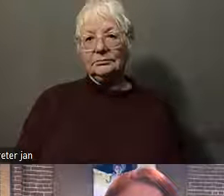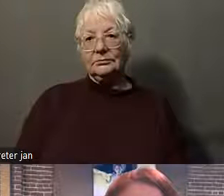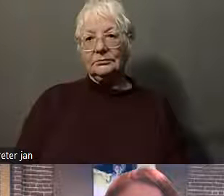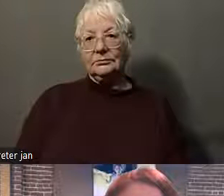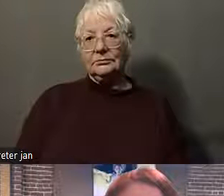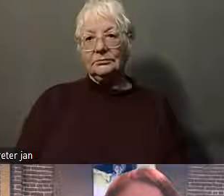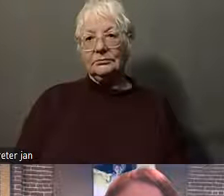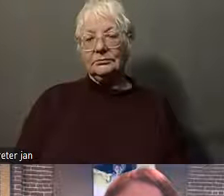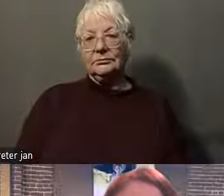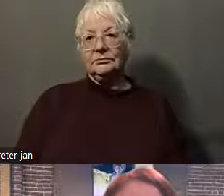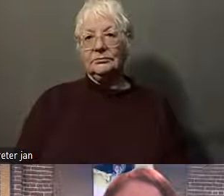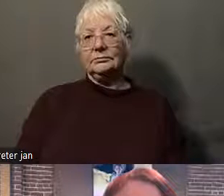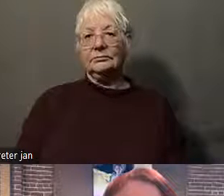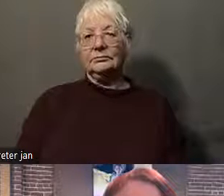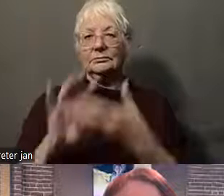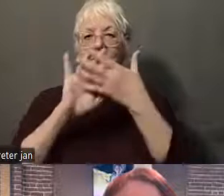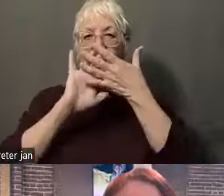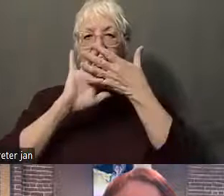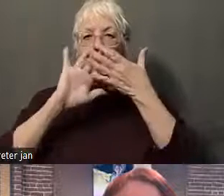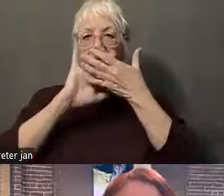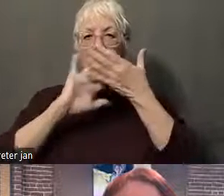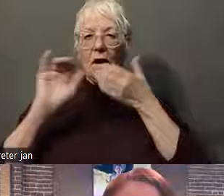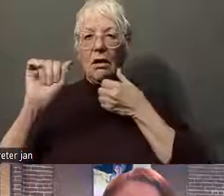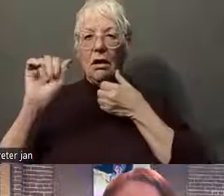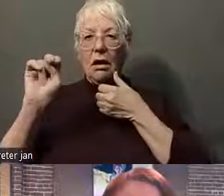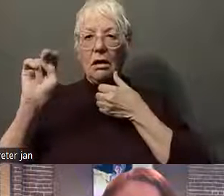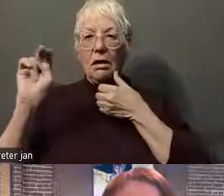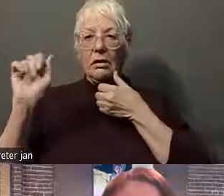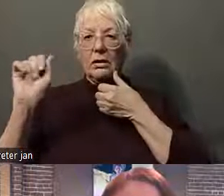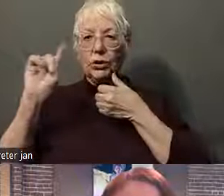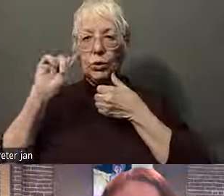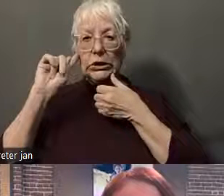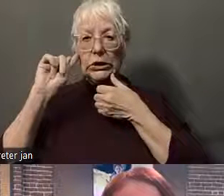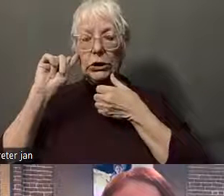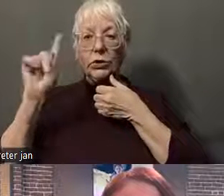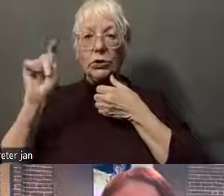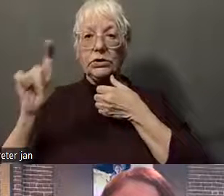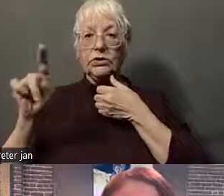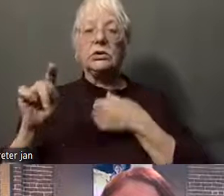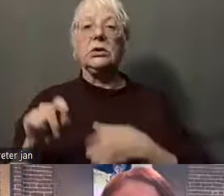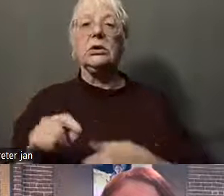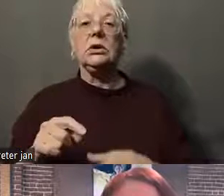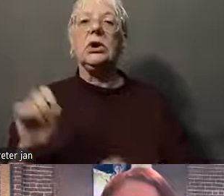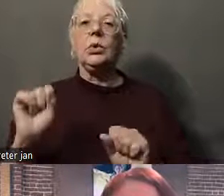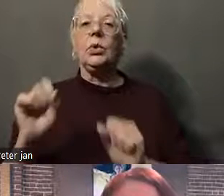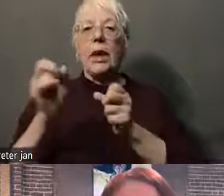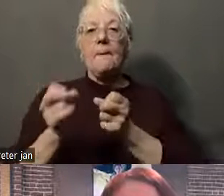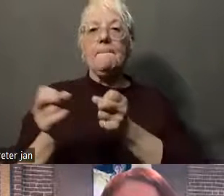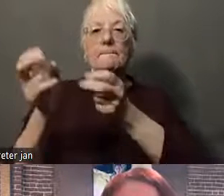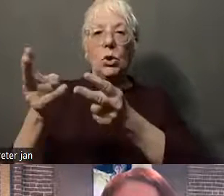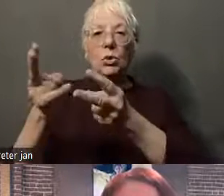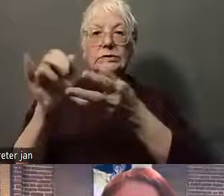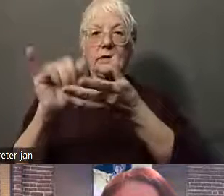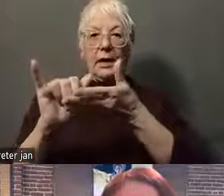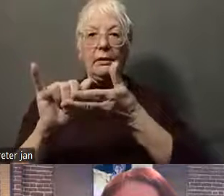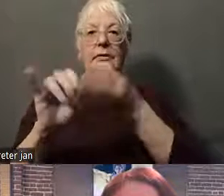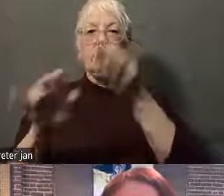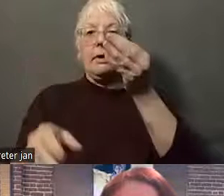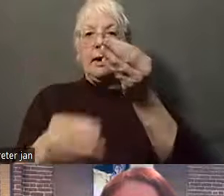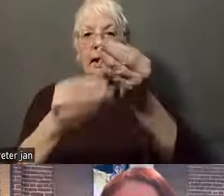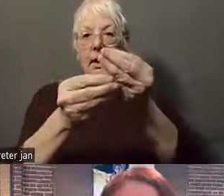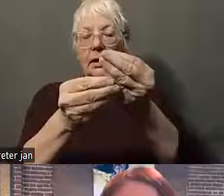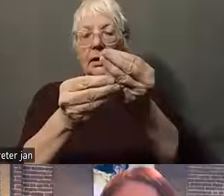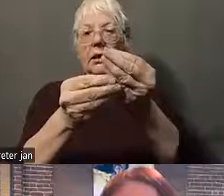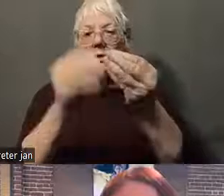Carmen, did you hear that question? Yes, so we can post that and add it to the information